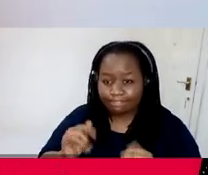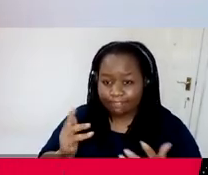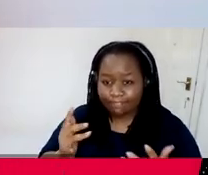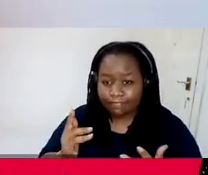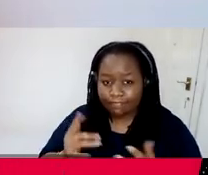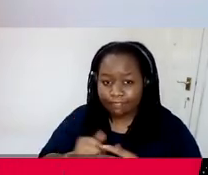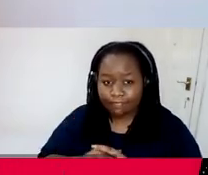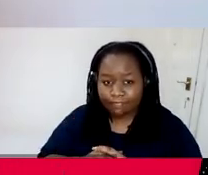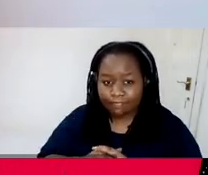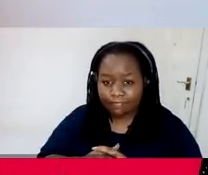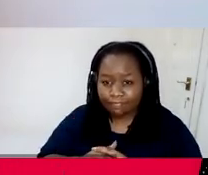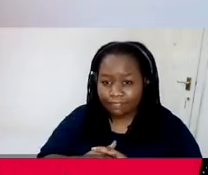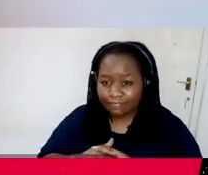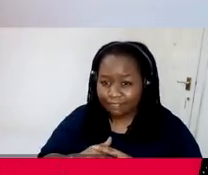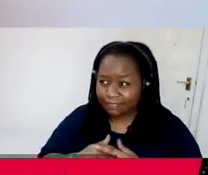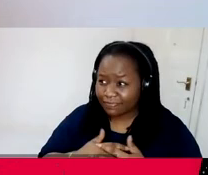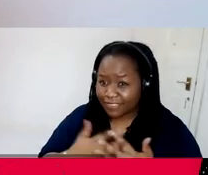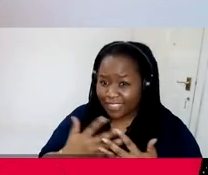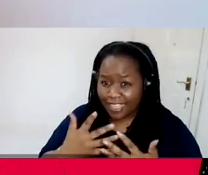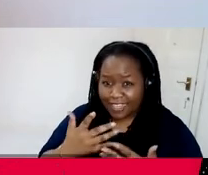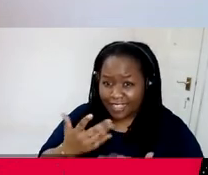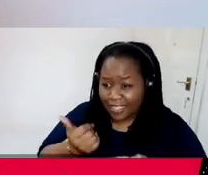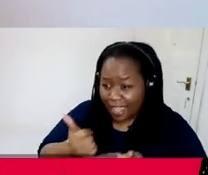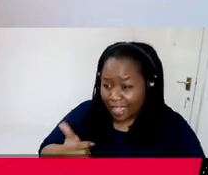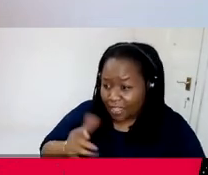operations on the ground,